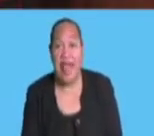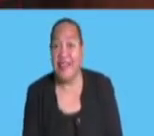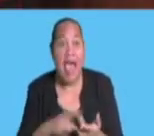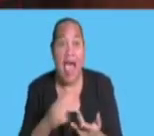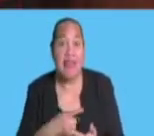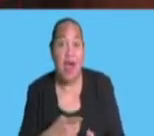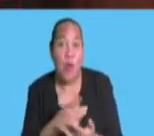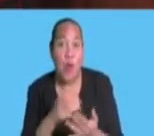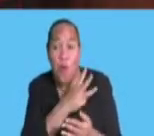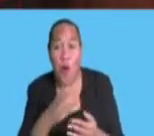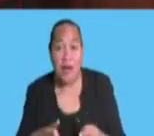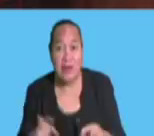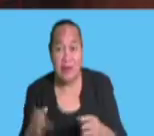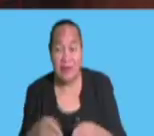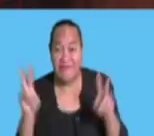that...